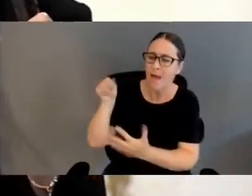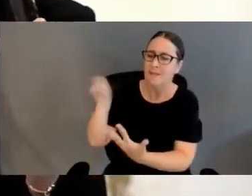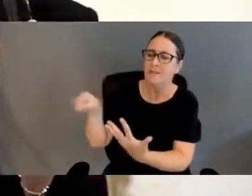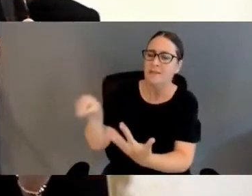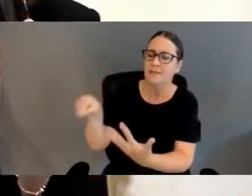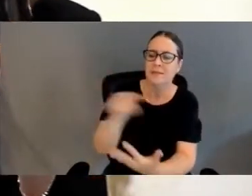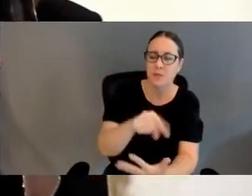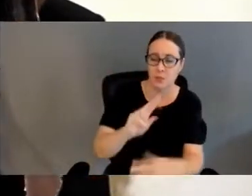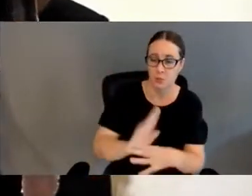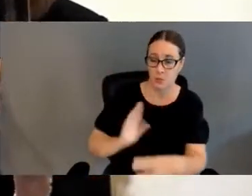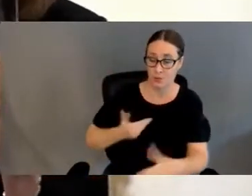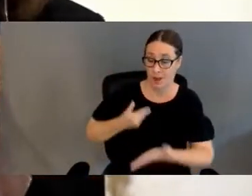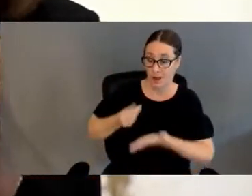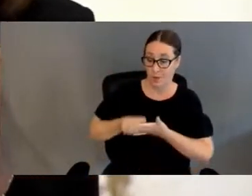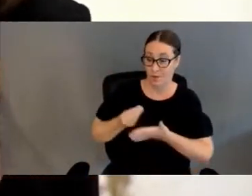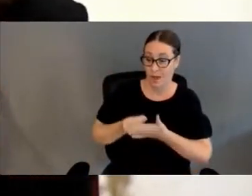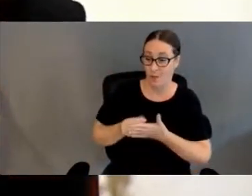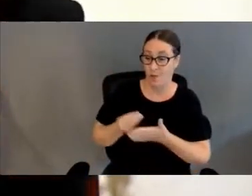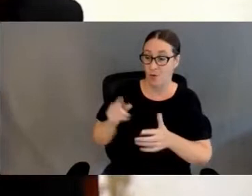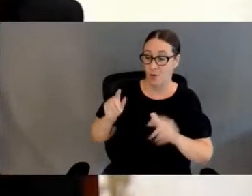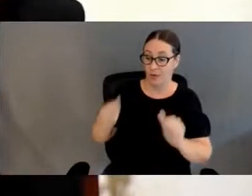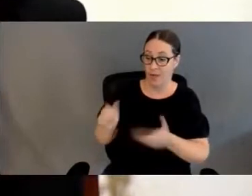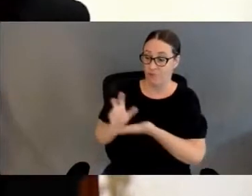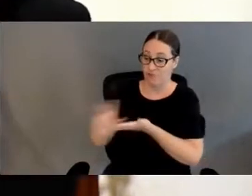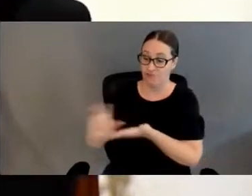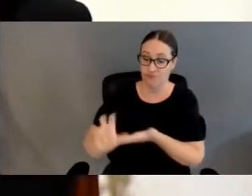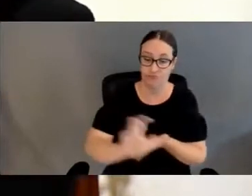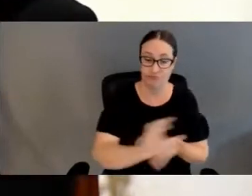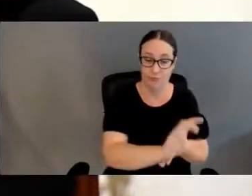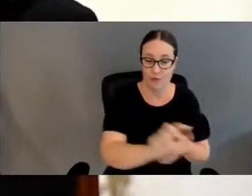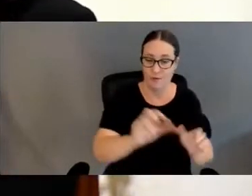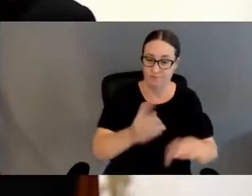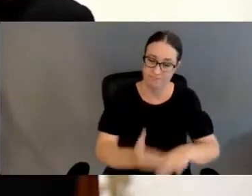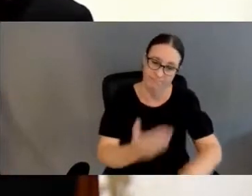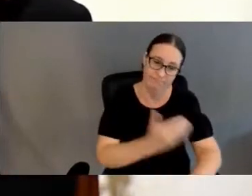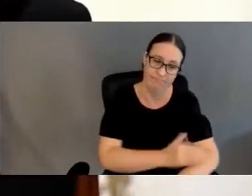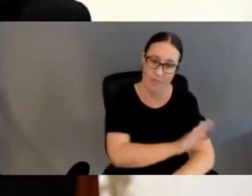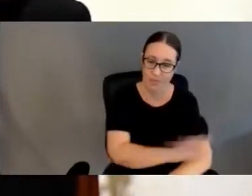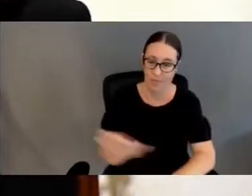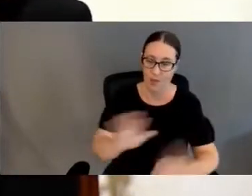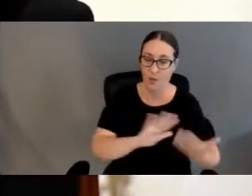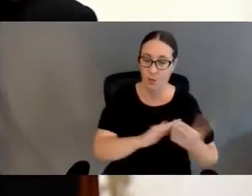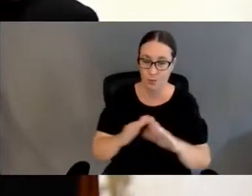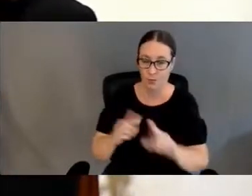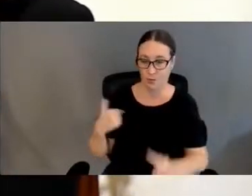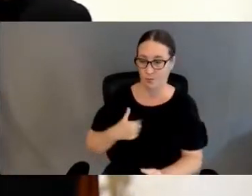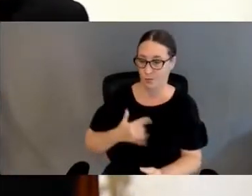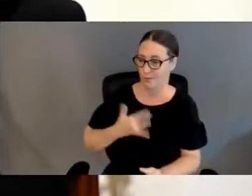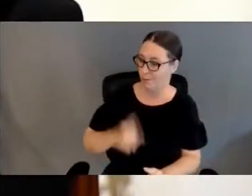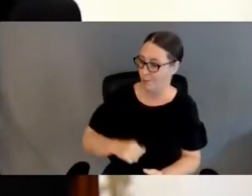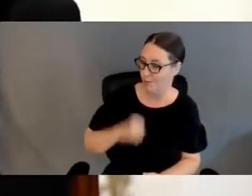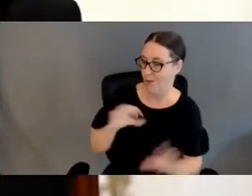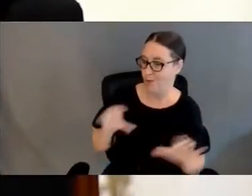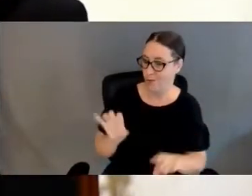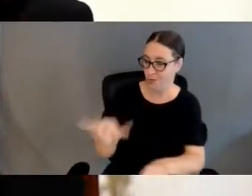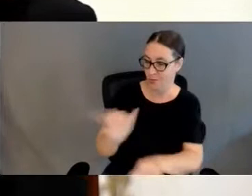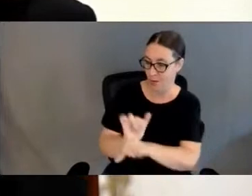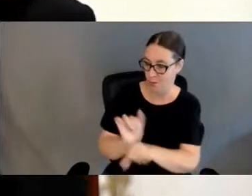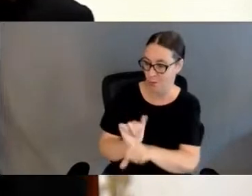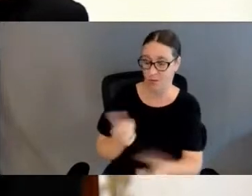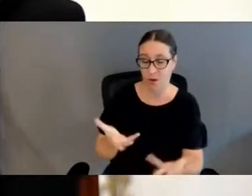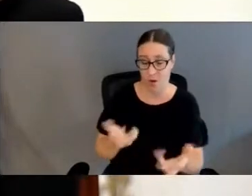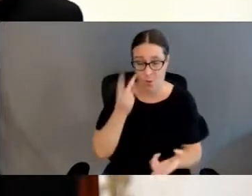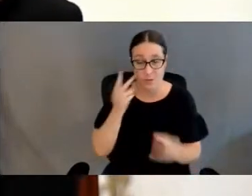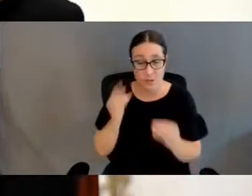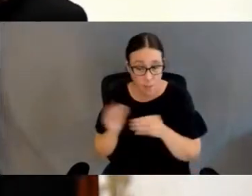those who need it and can make such a difference in their communities. So we're really proud to be doing it. I'd love to see more companies stepping up and